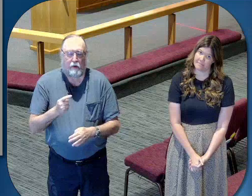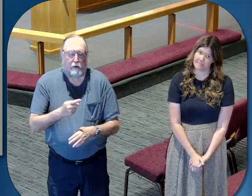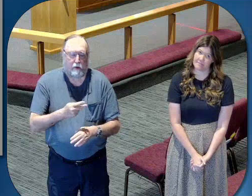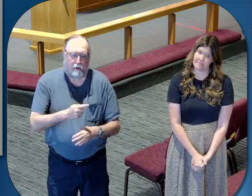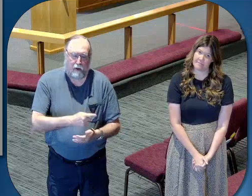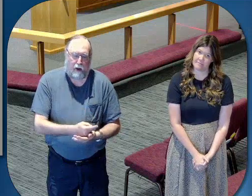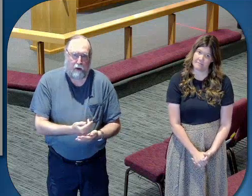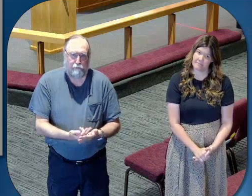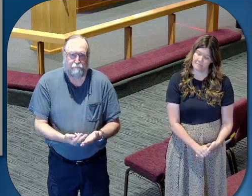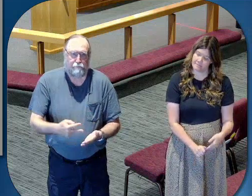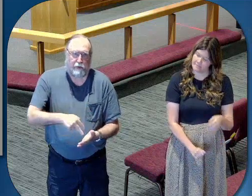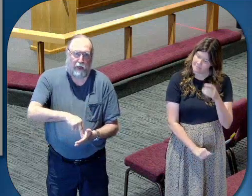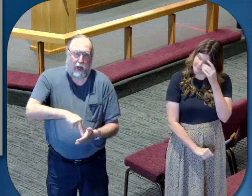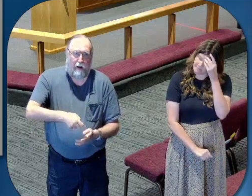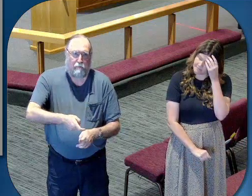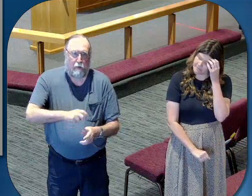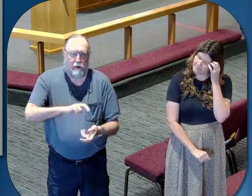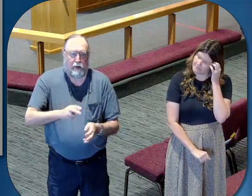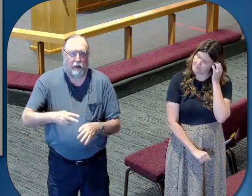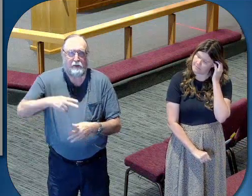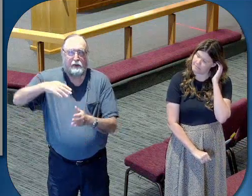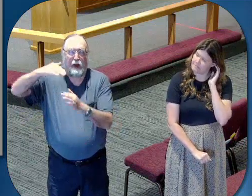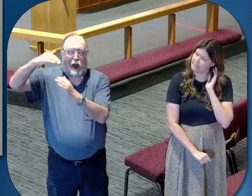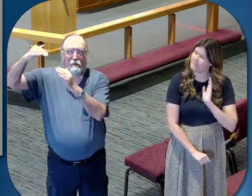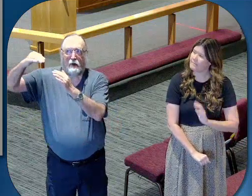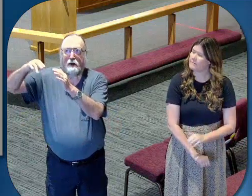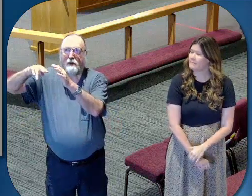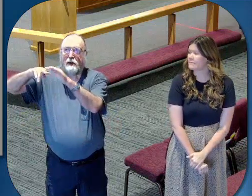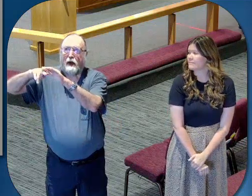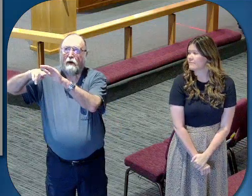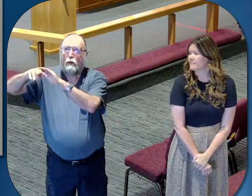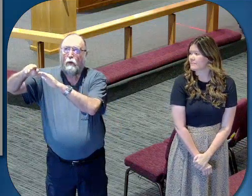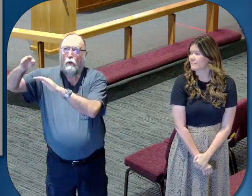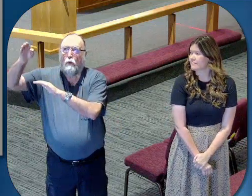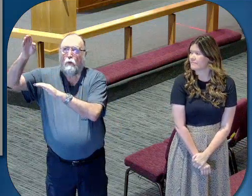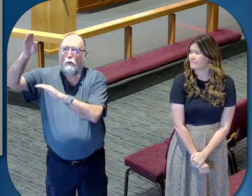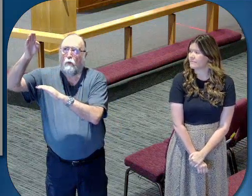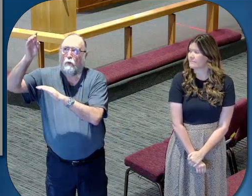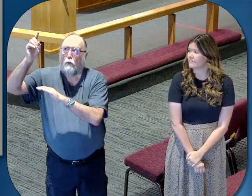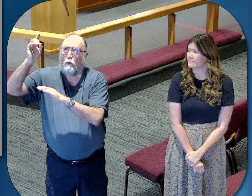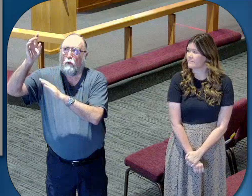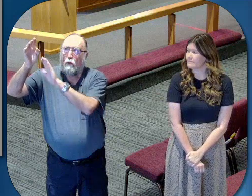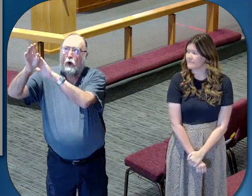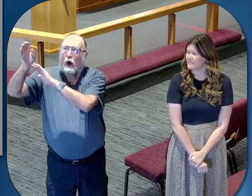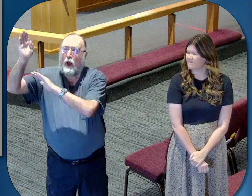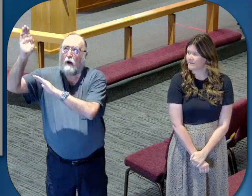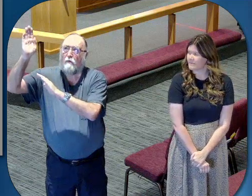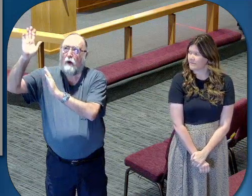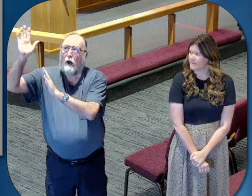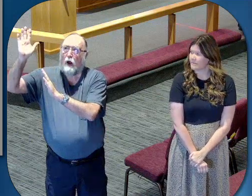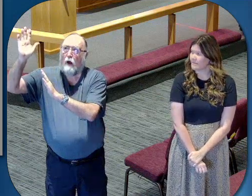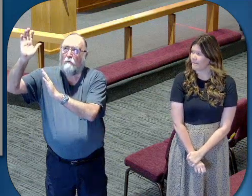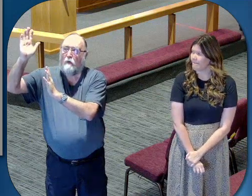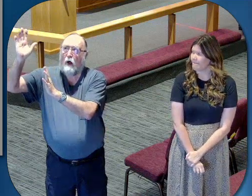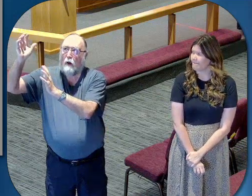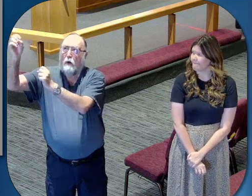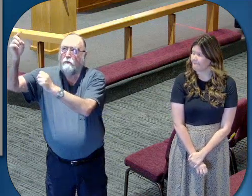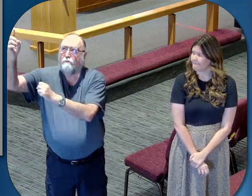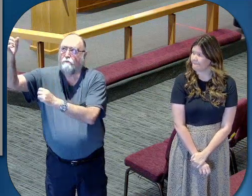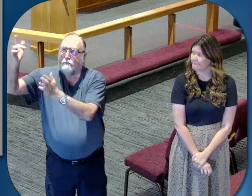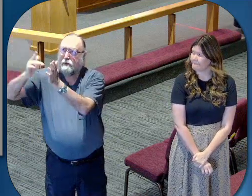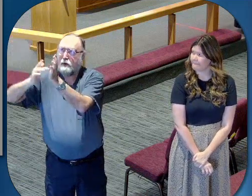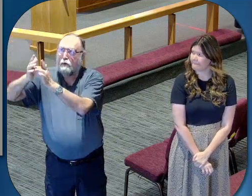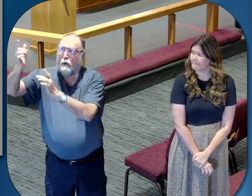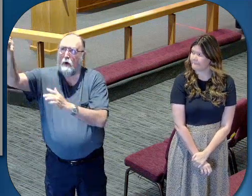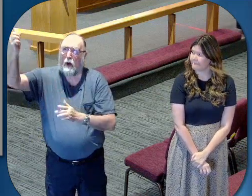again from the dead. He ascended into heaven and sits at the right hand of God, the Father Almighty. From thence He